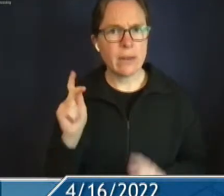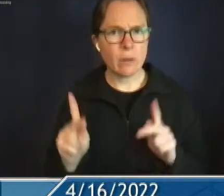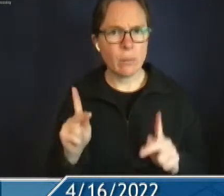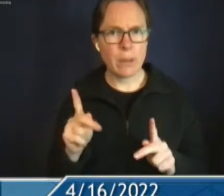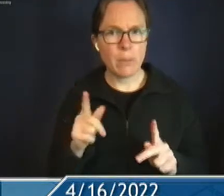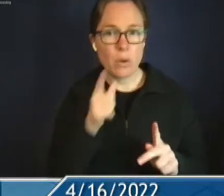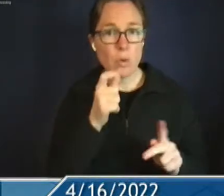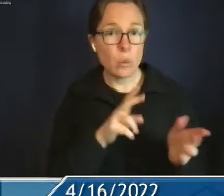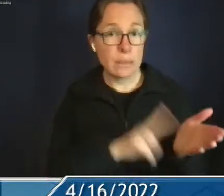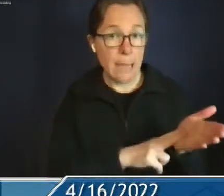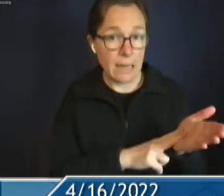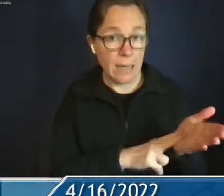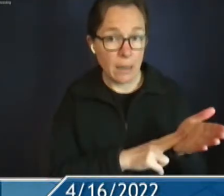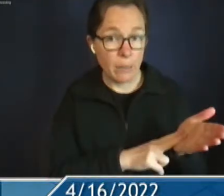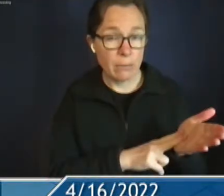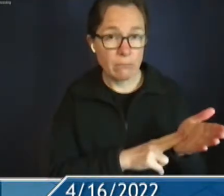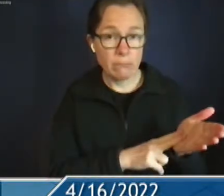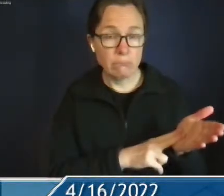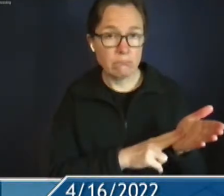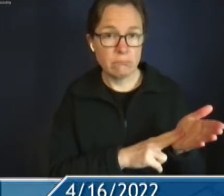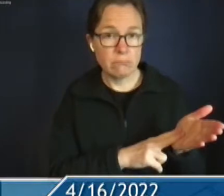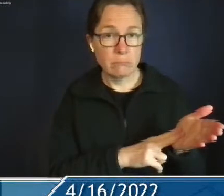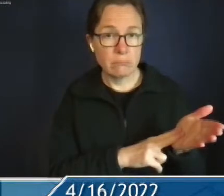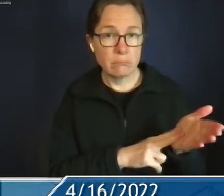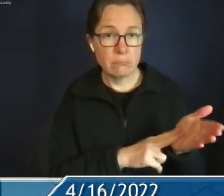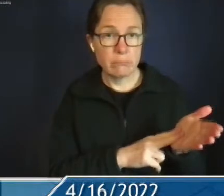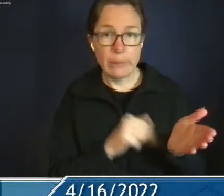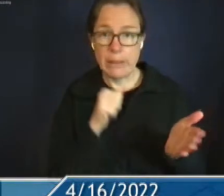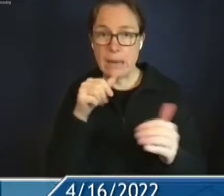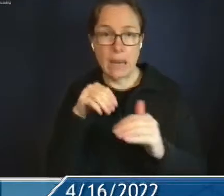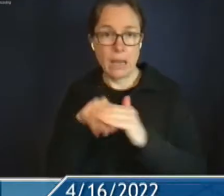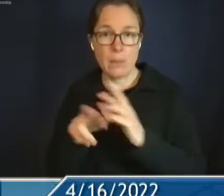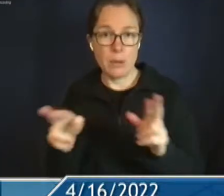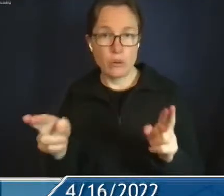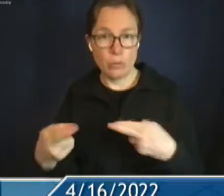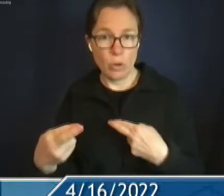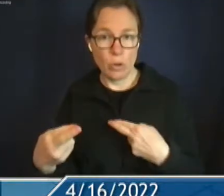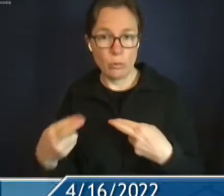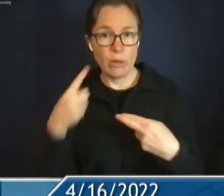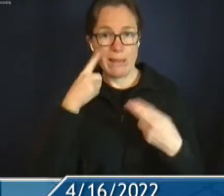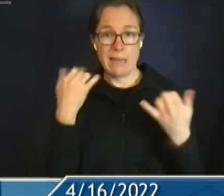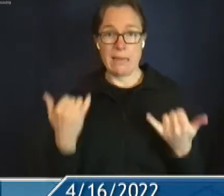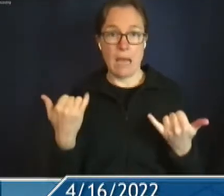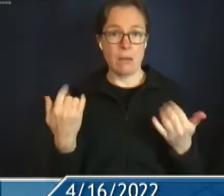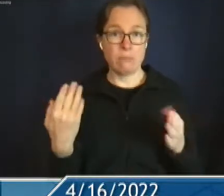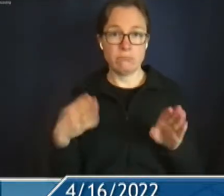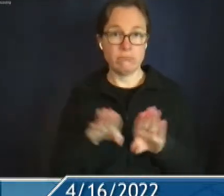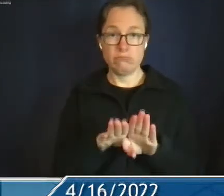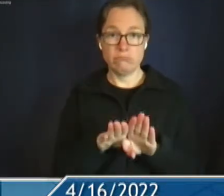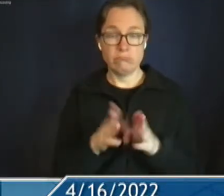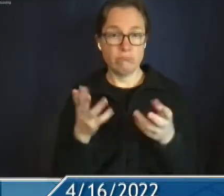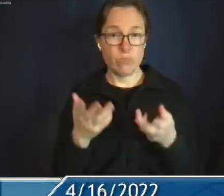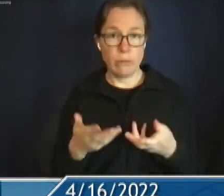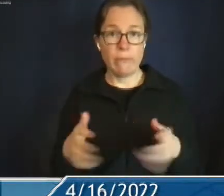up, but we're not seeing that they entered the room. So I think that actually concludes our testimony.